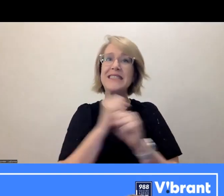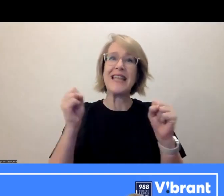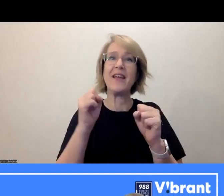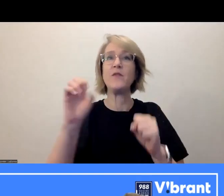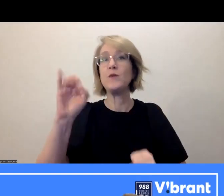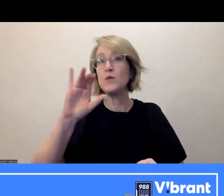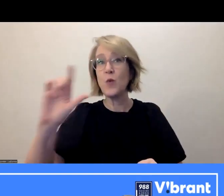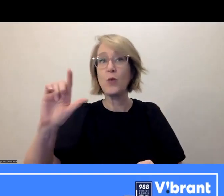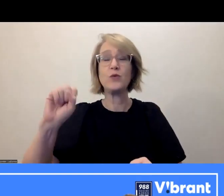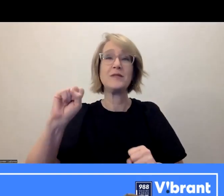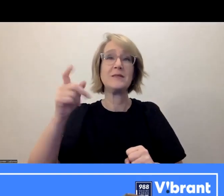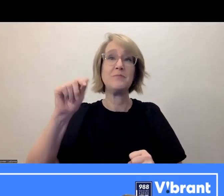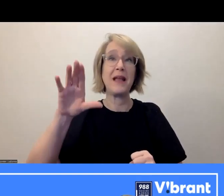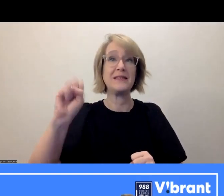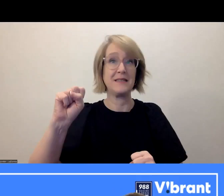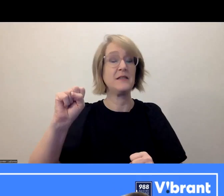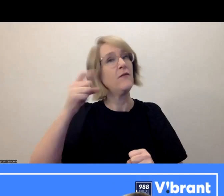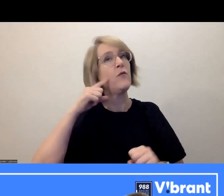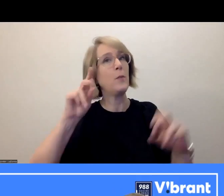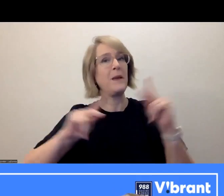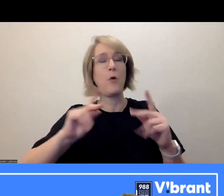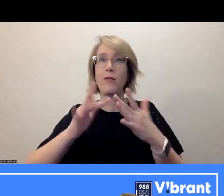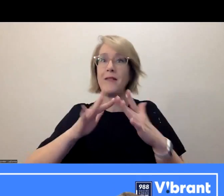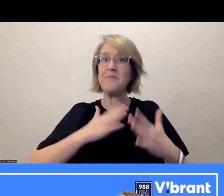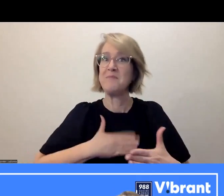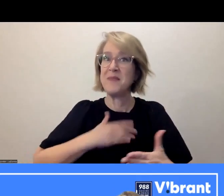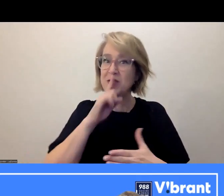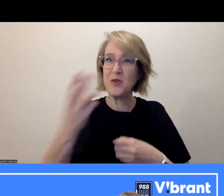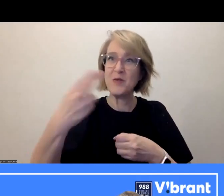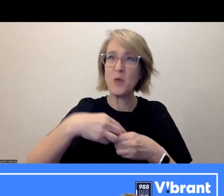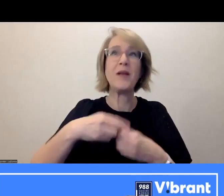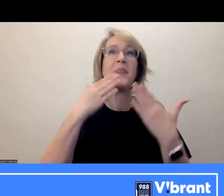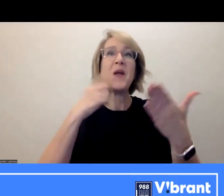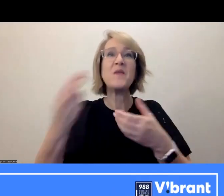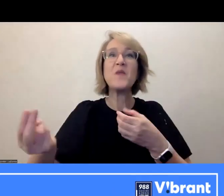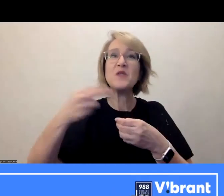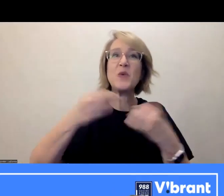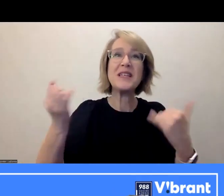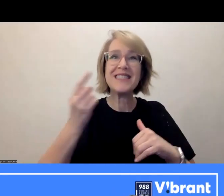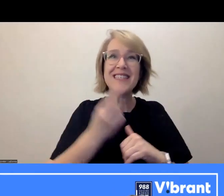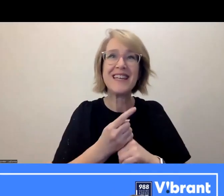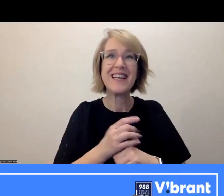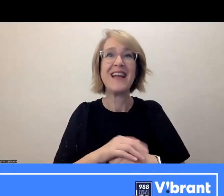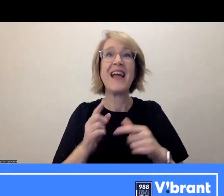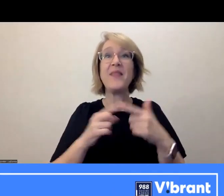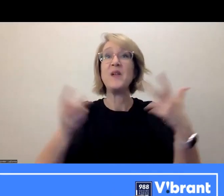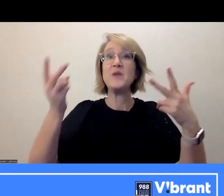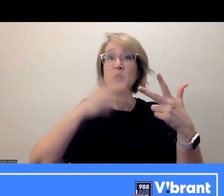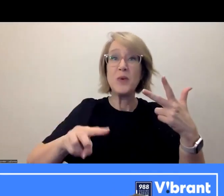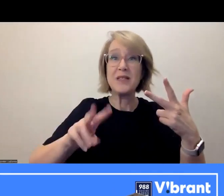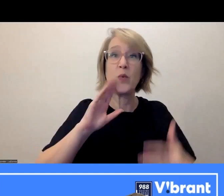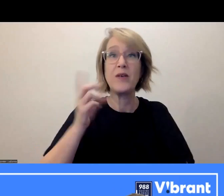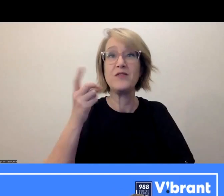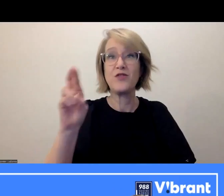important, particularly as we think about young people being online. Please make sure you join us. Thank you for joining us today. The week after that, in 2 weeks,